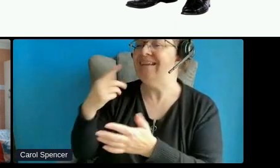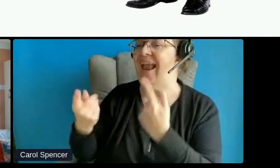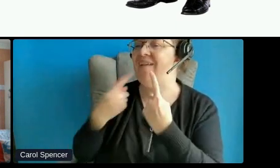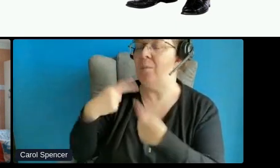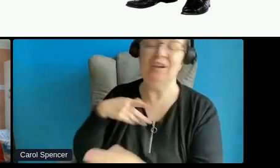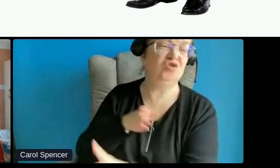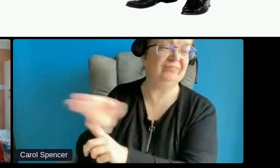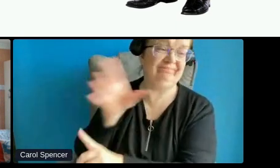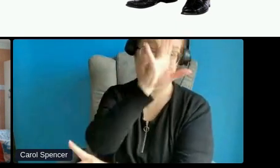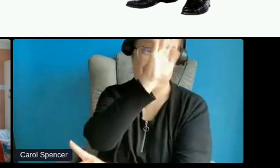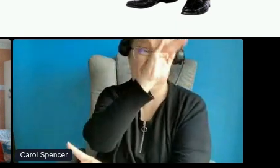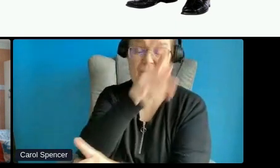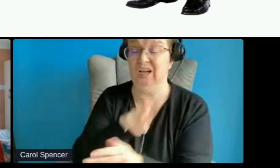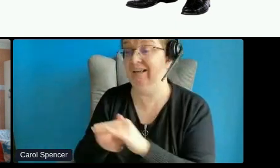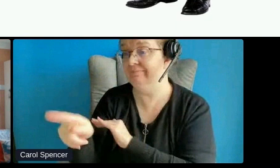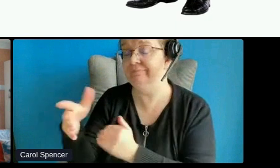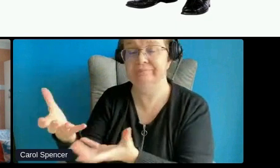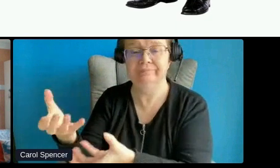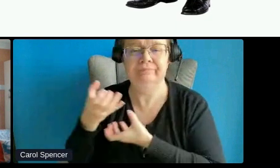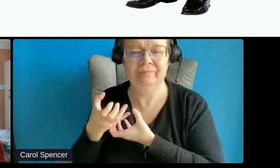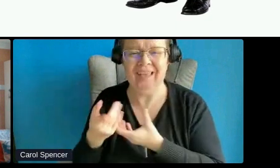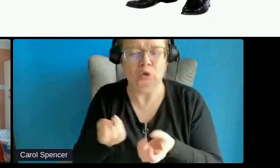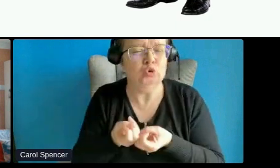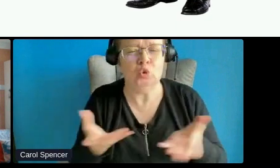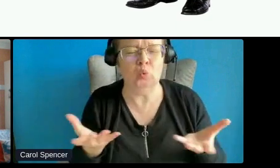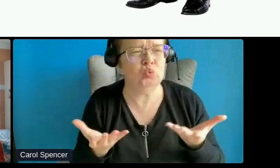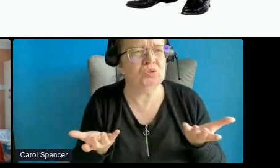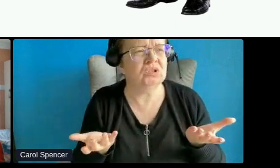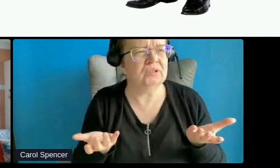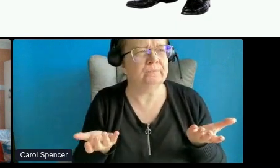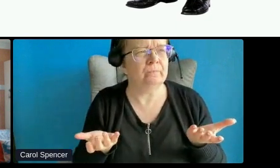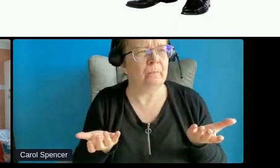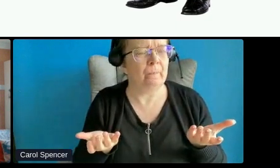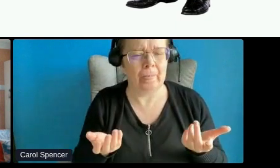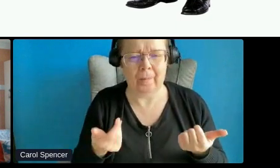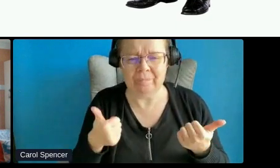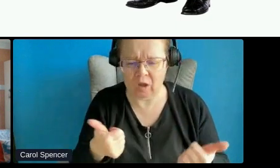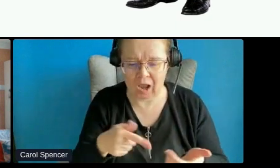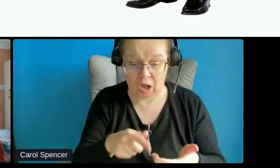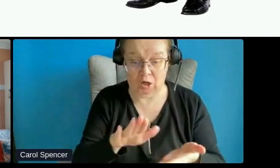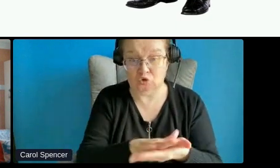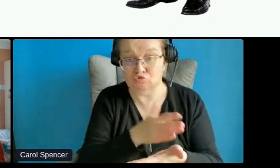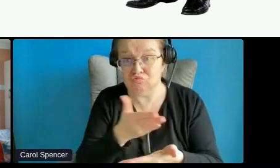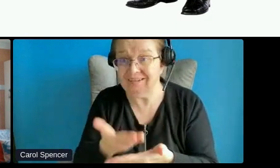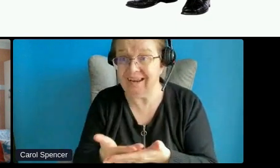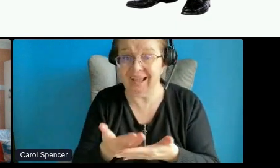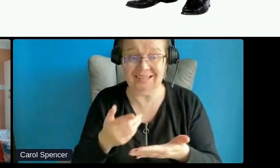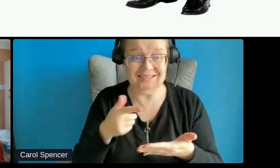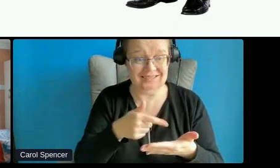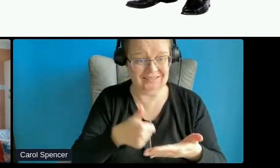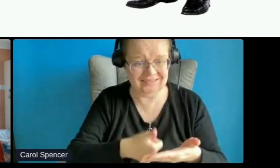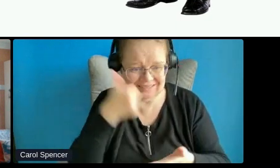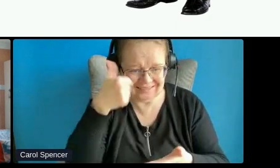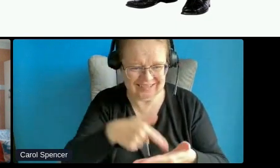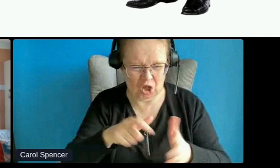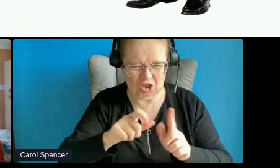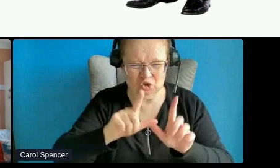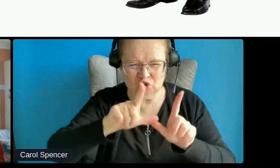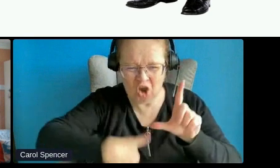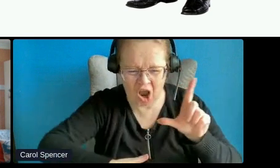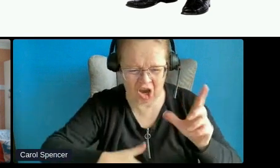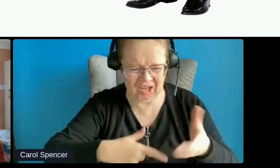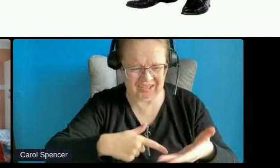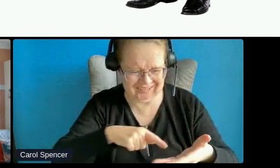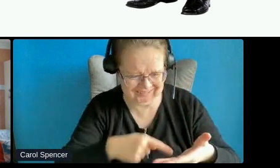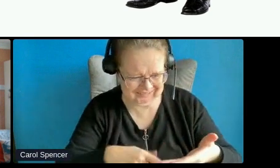And it must be easy to understand. It's no good having poorly translated or incredibly jargon heavy